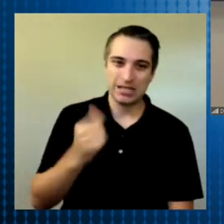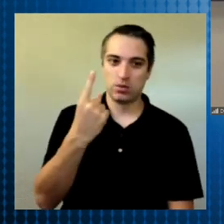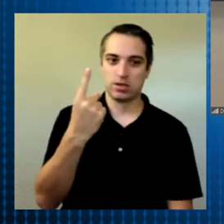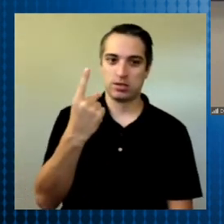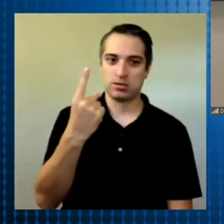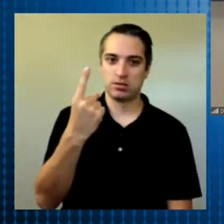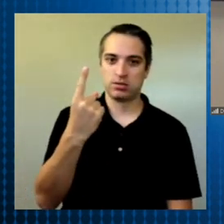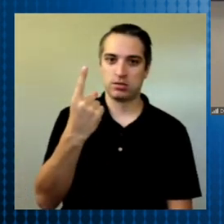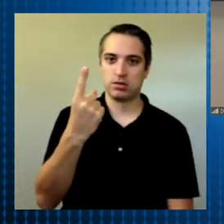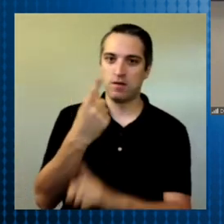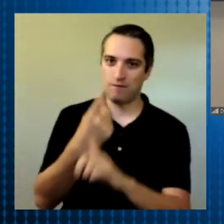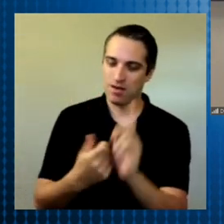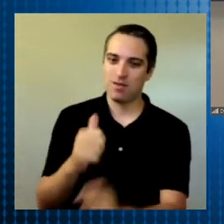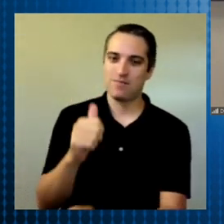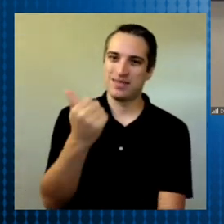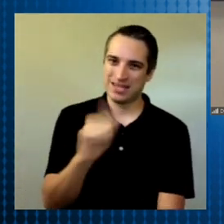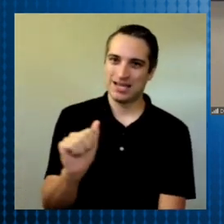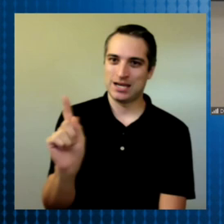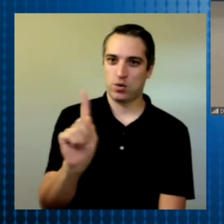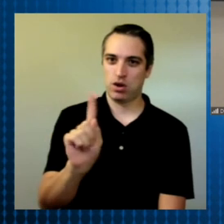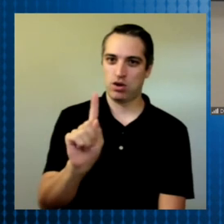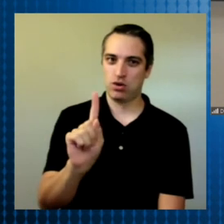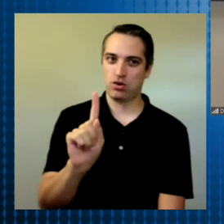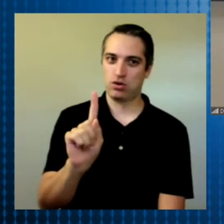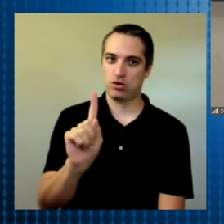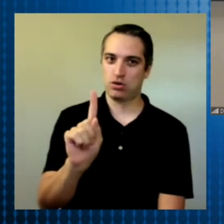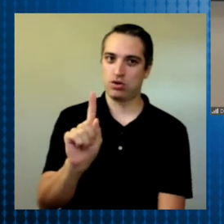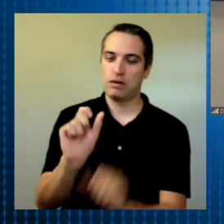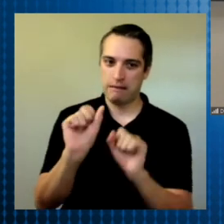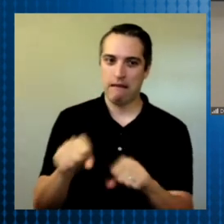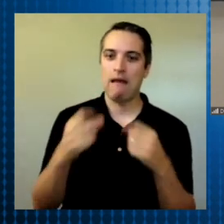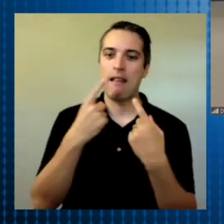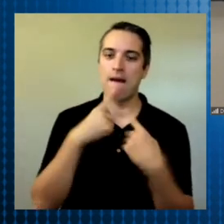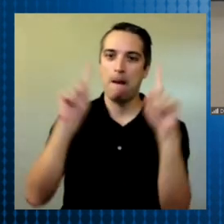from anywhere can accomplish anything.